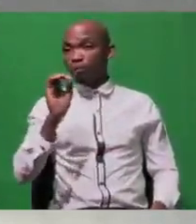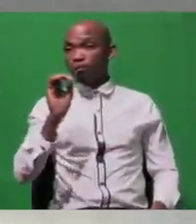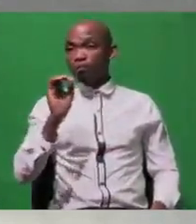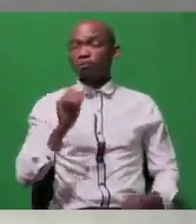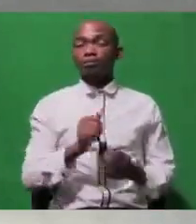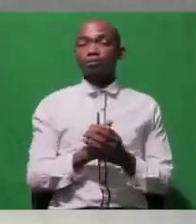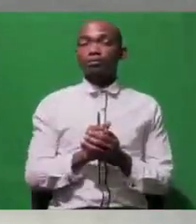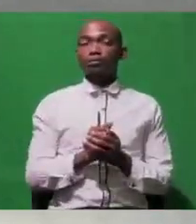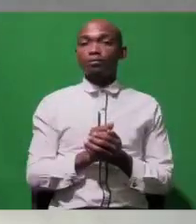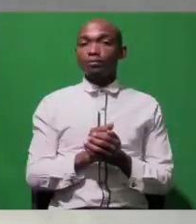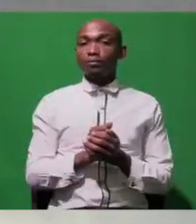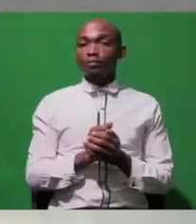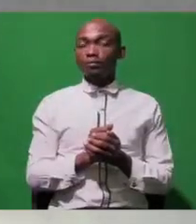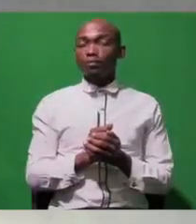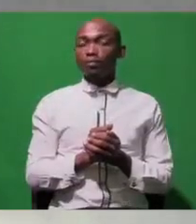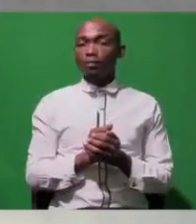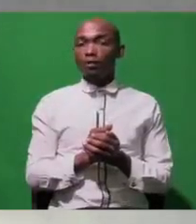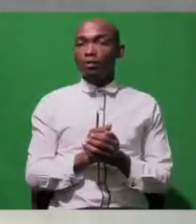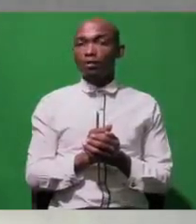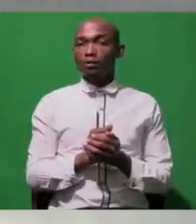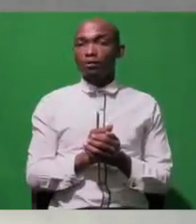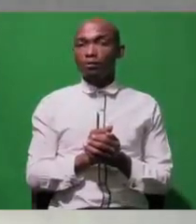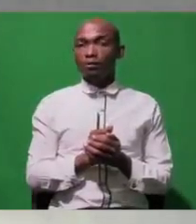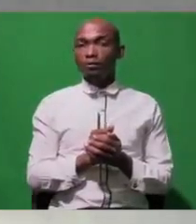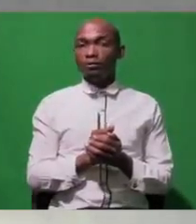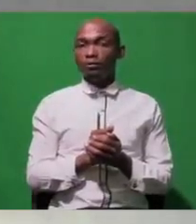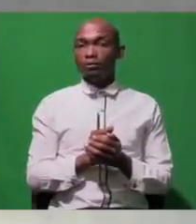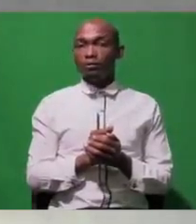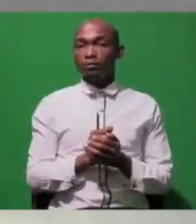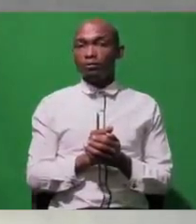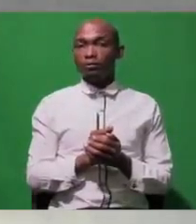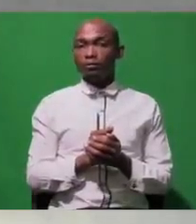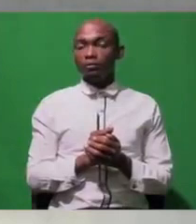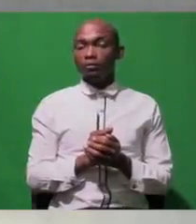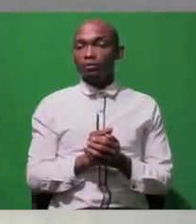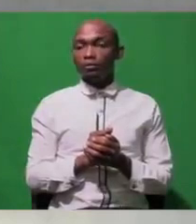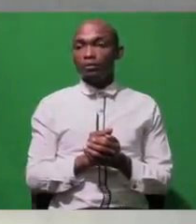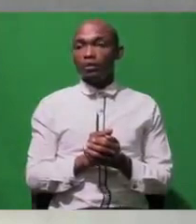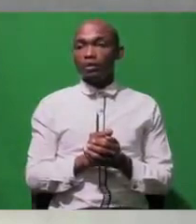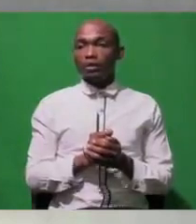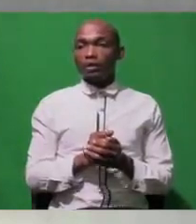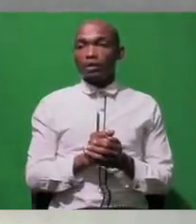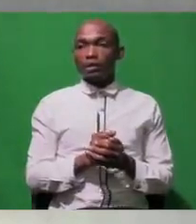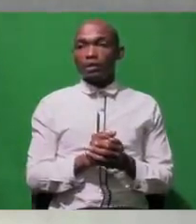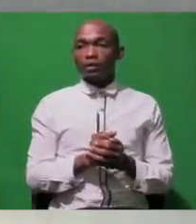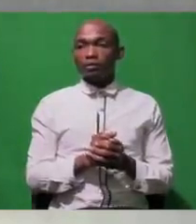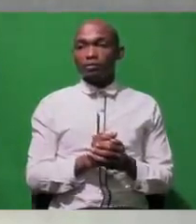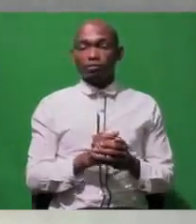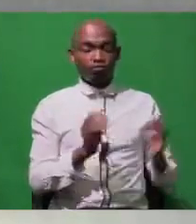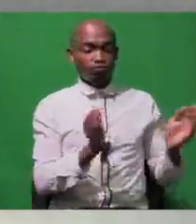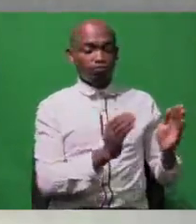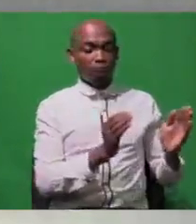Cash balances is 18,000, and the bank balance is 15,000.